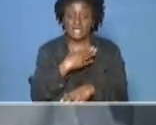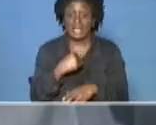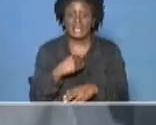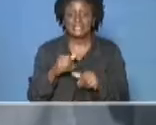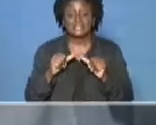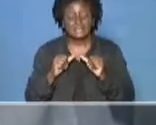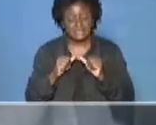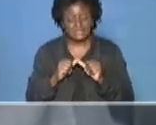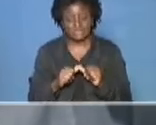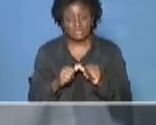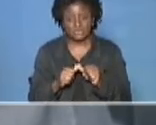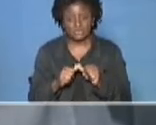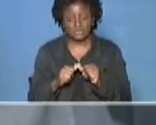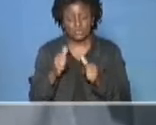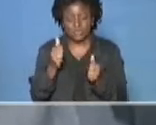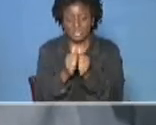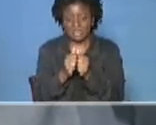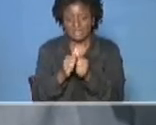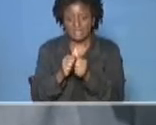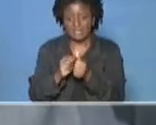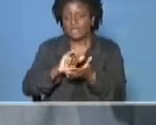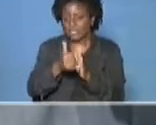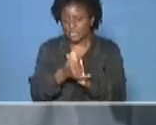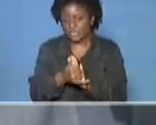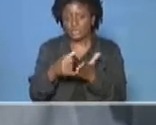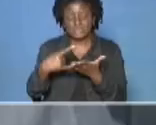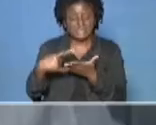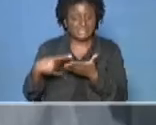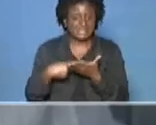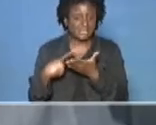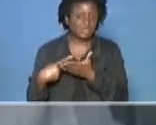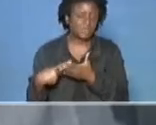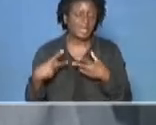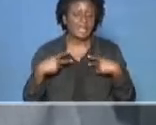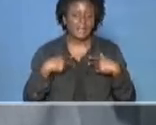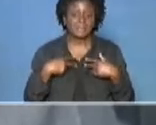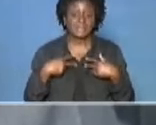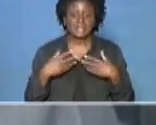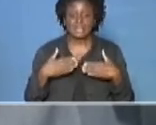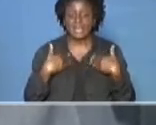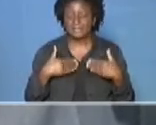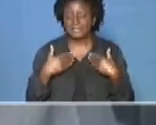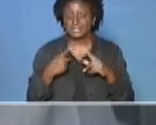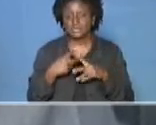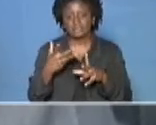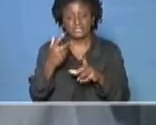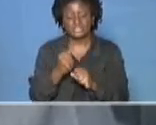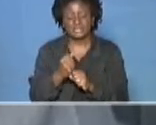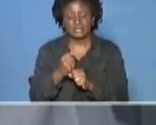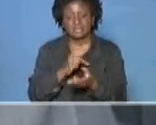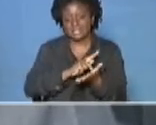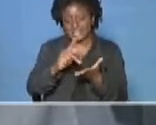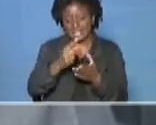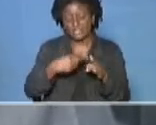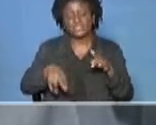in that regard with those discussions. And so we're happy to have achieved the salary increases